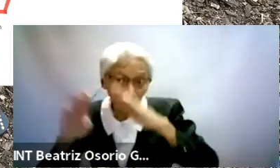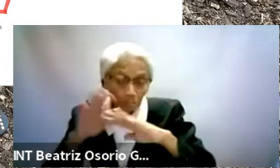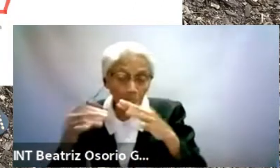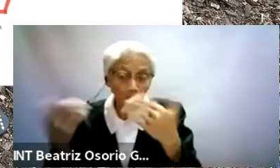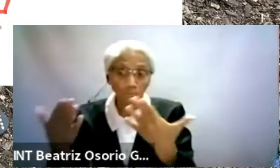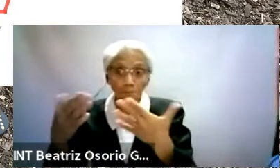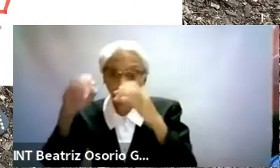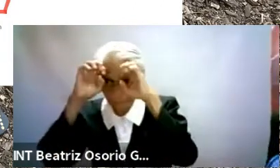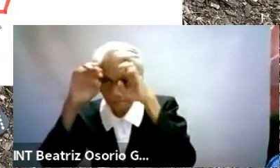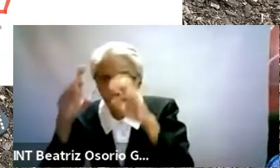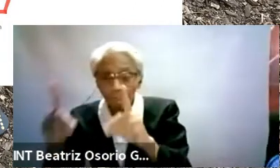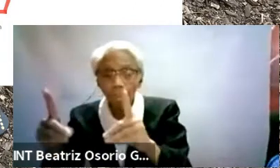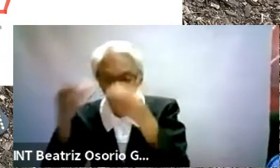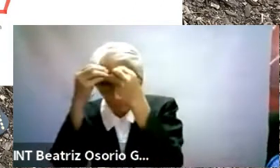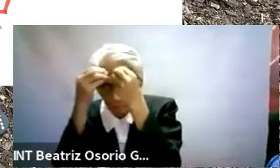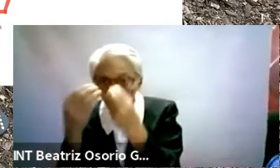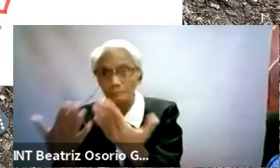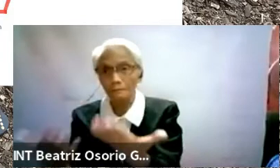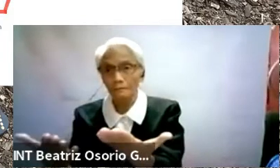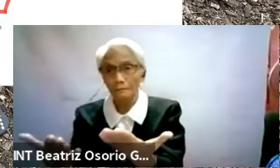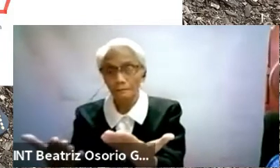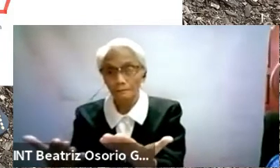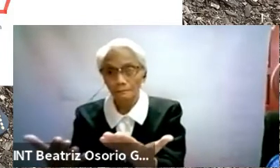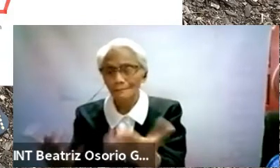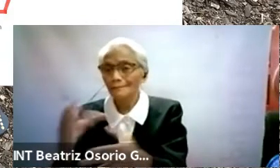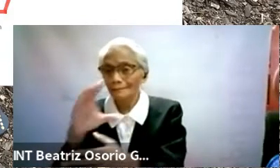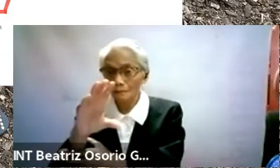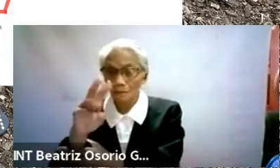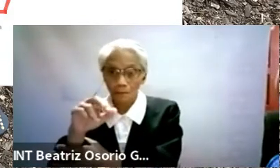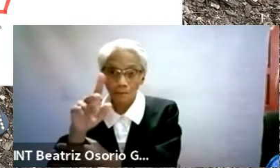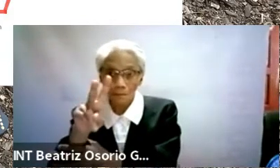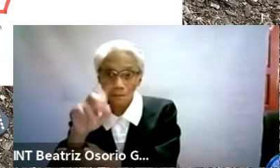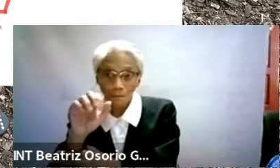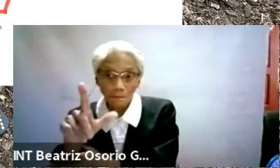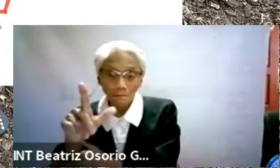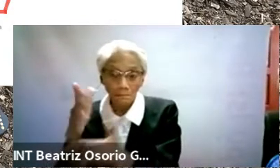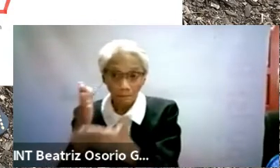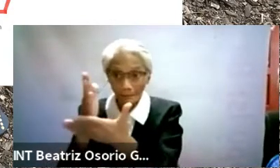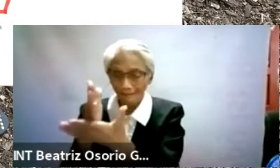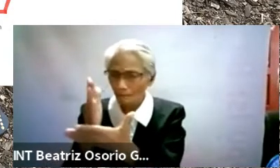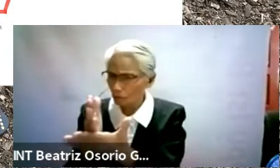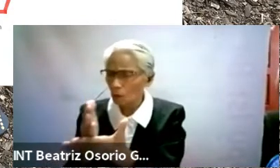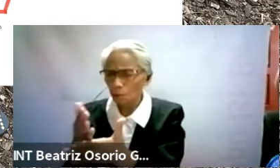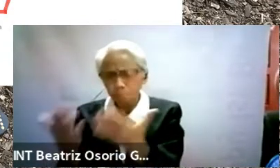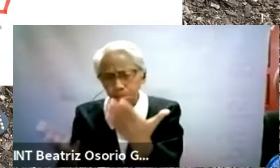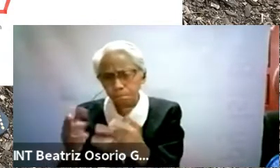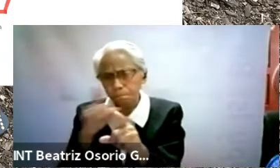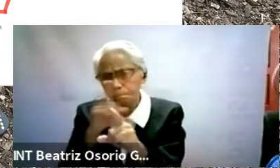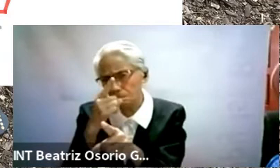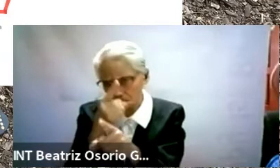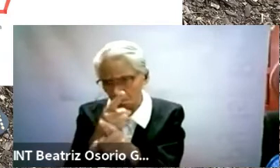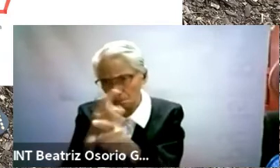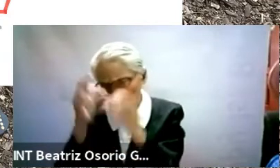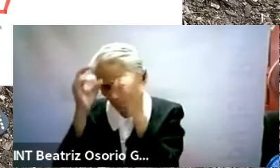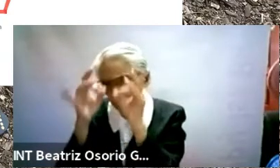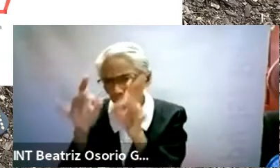education, information, and civil rights and liberties. It's really crucial to keep that balance, to recognise that